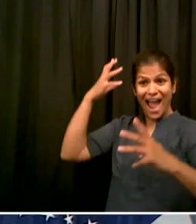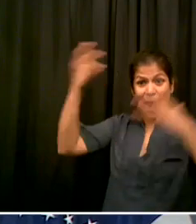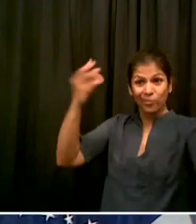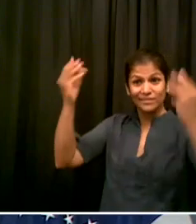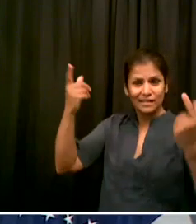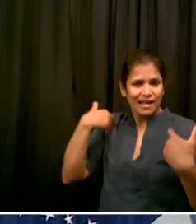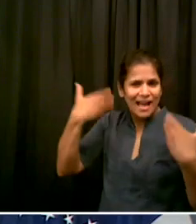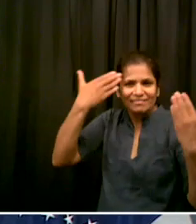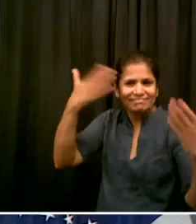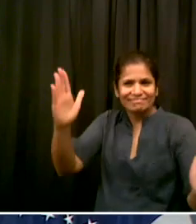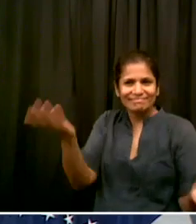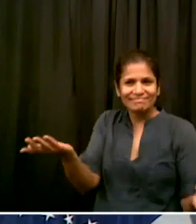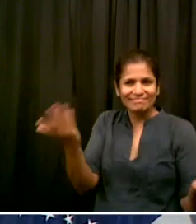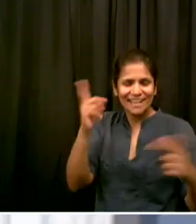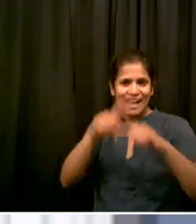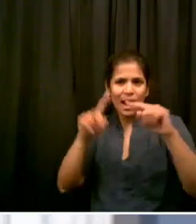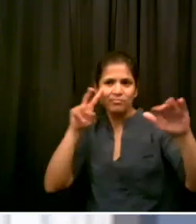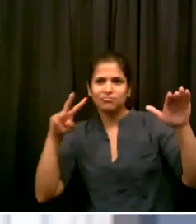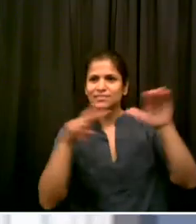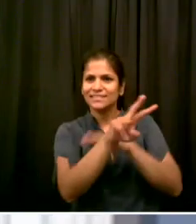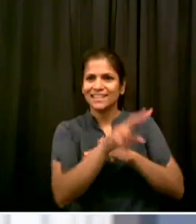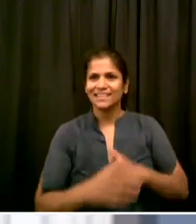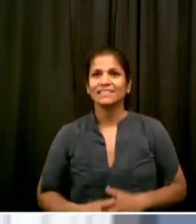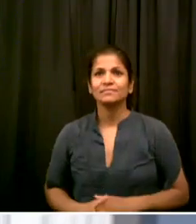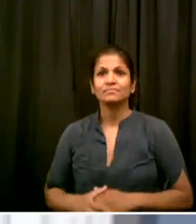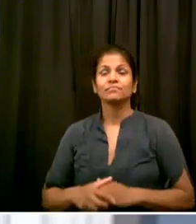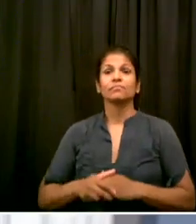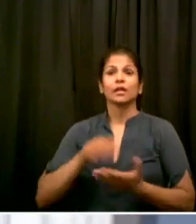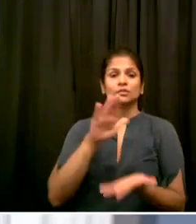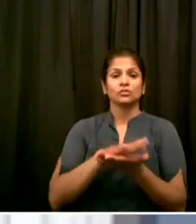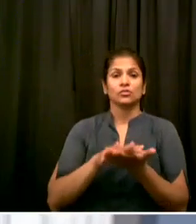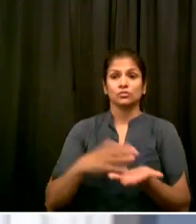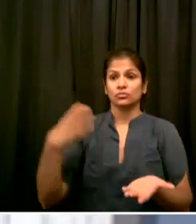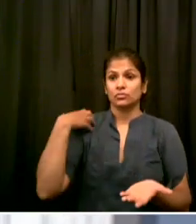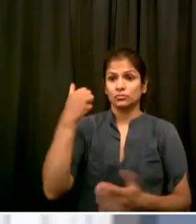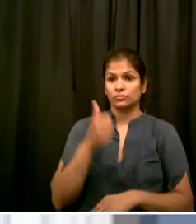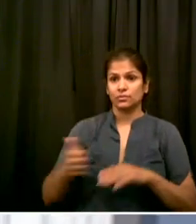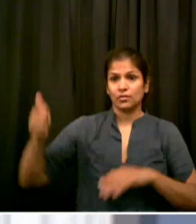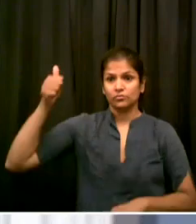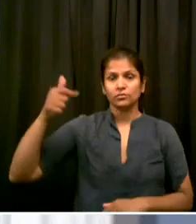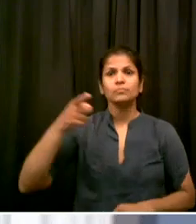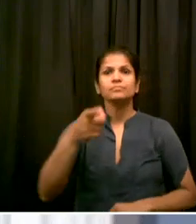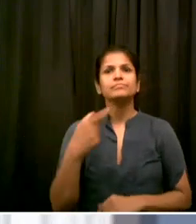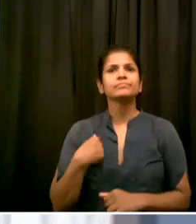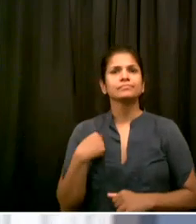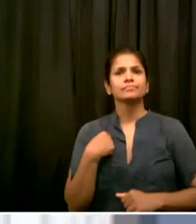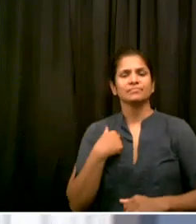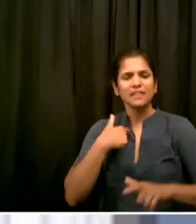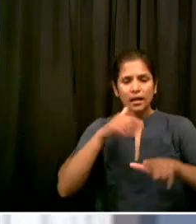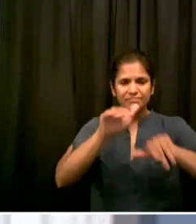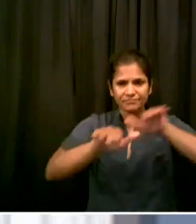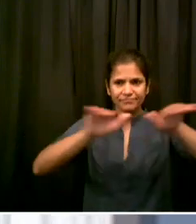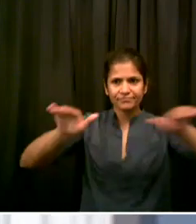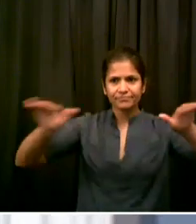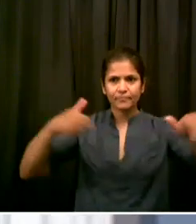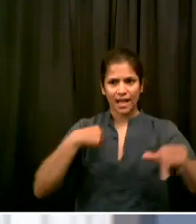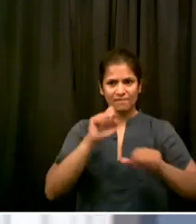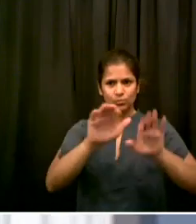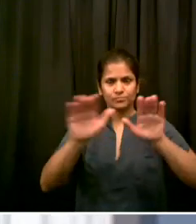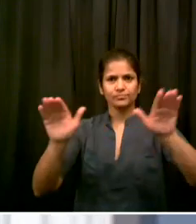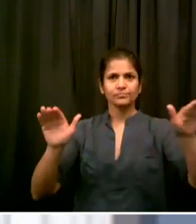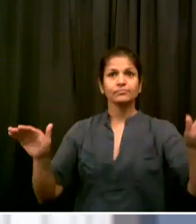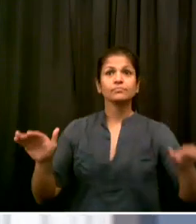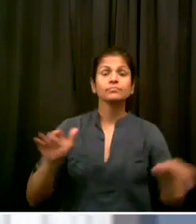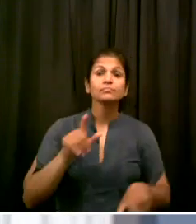I said earlier, that as principals have been submitting their building utilization plans, there are a number of principals that have already